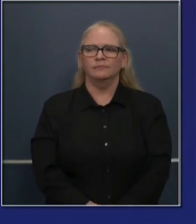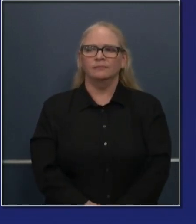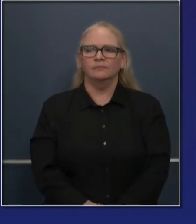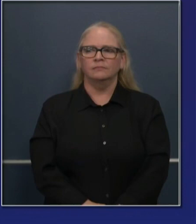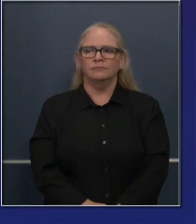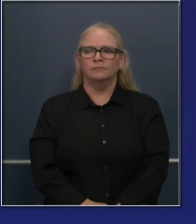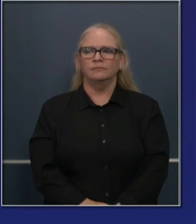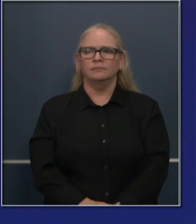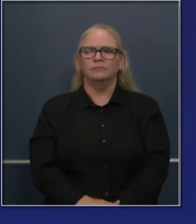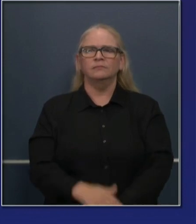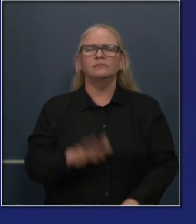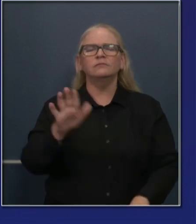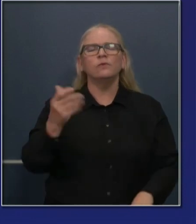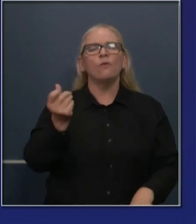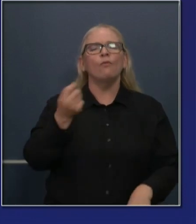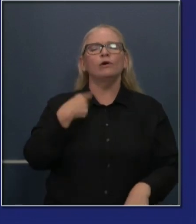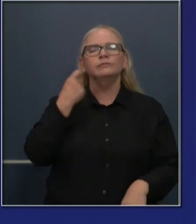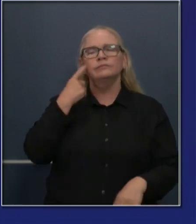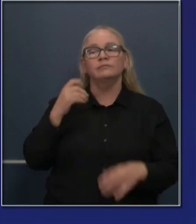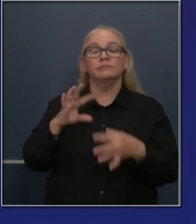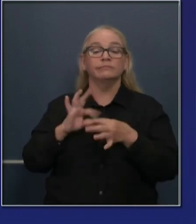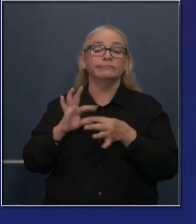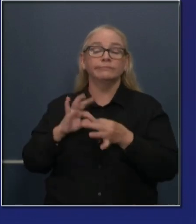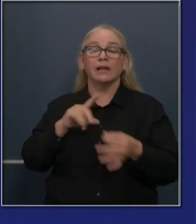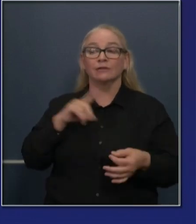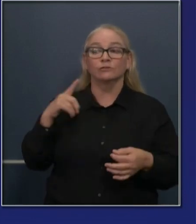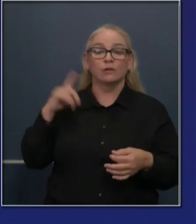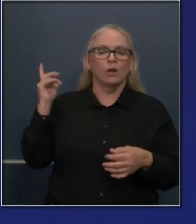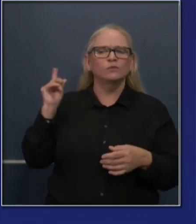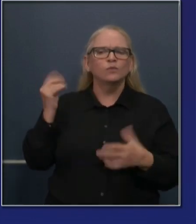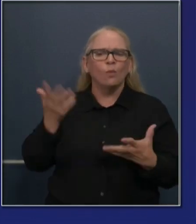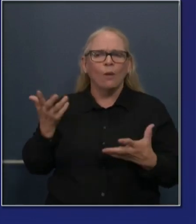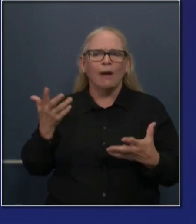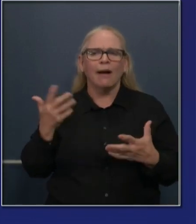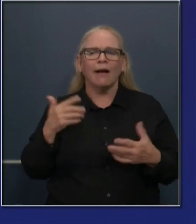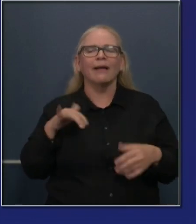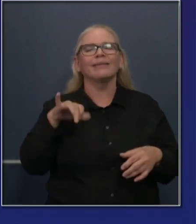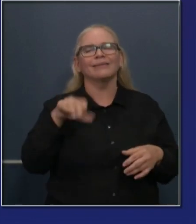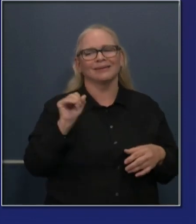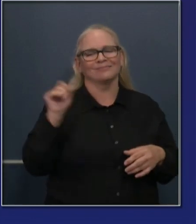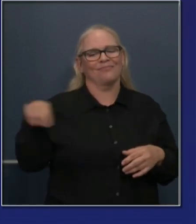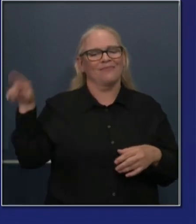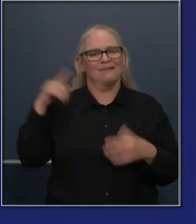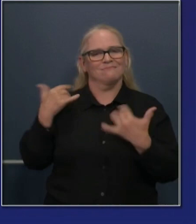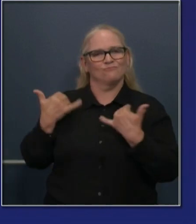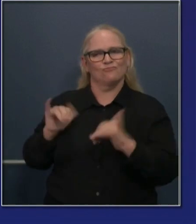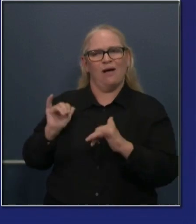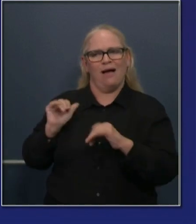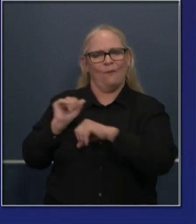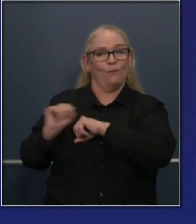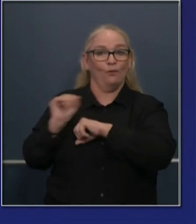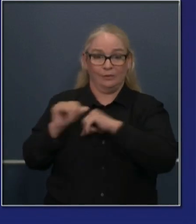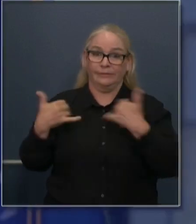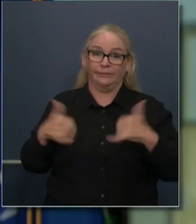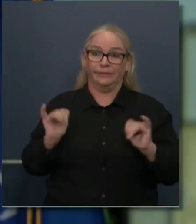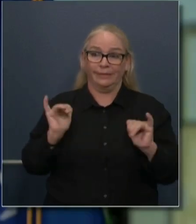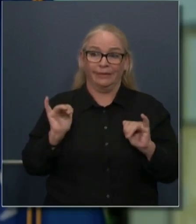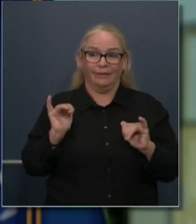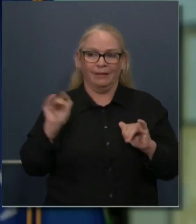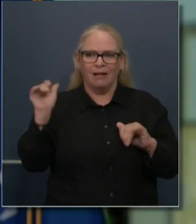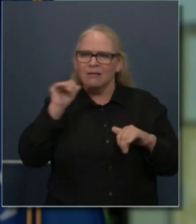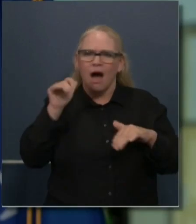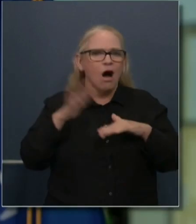related to the work with the legislature, here's the good news. Legislature's in session. They're not out of session, meaning when I